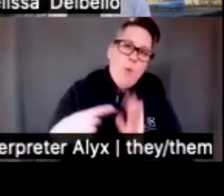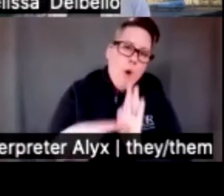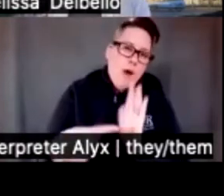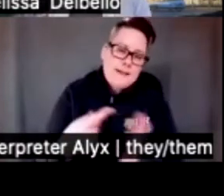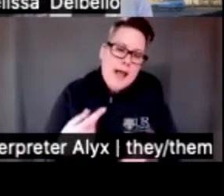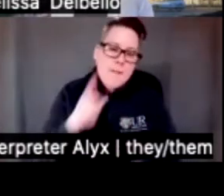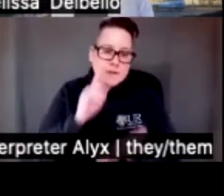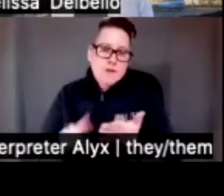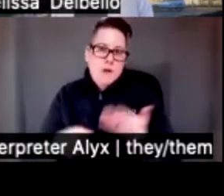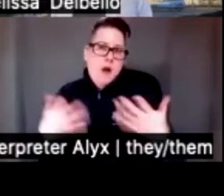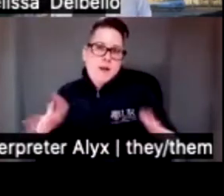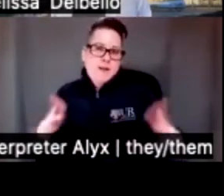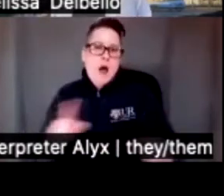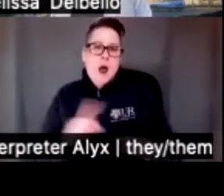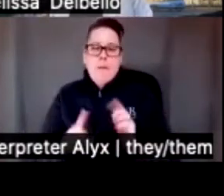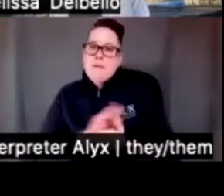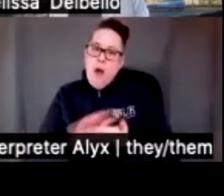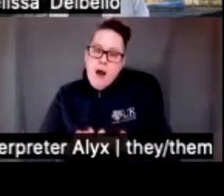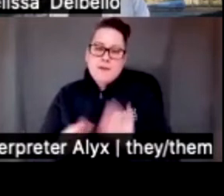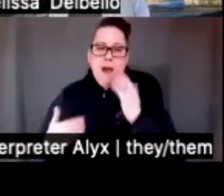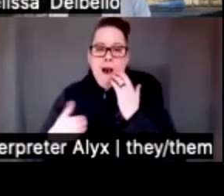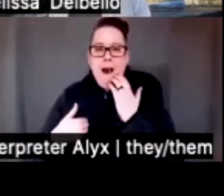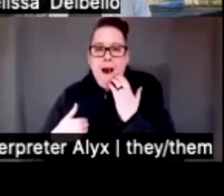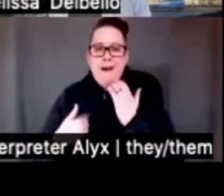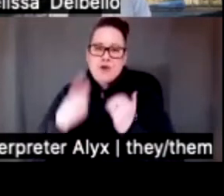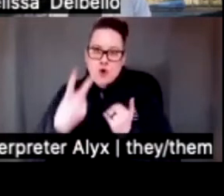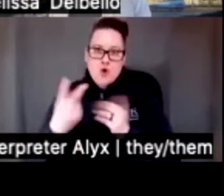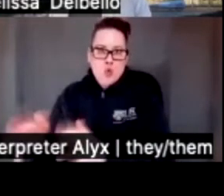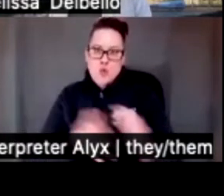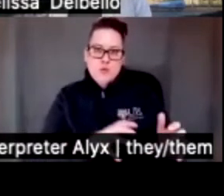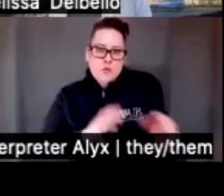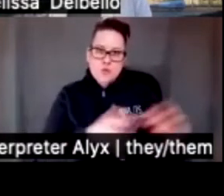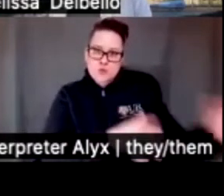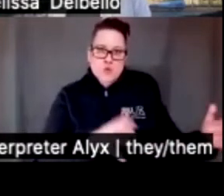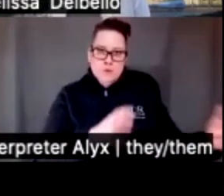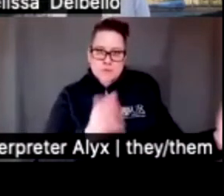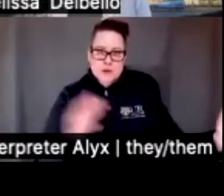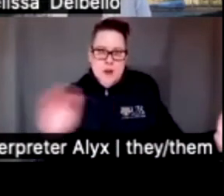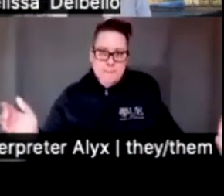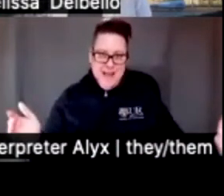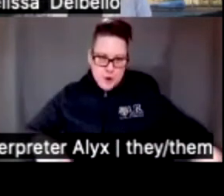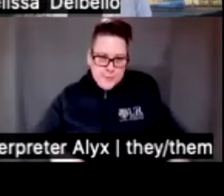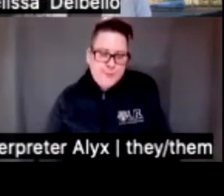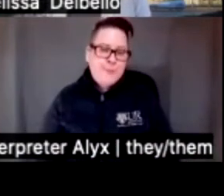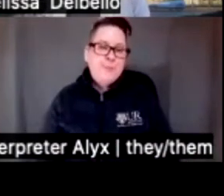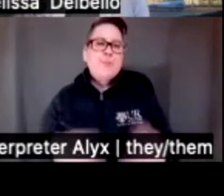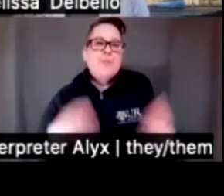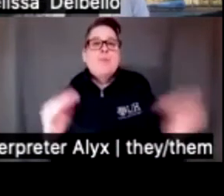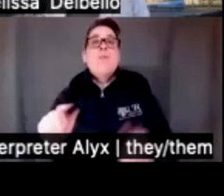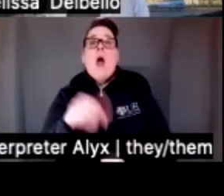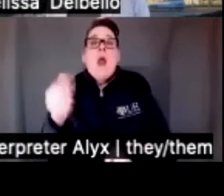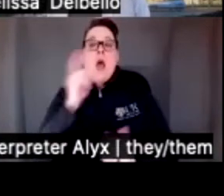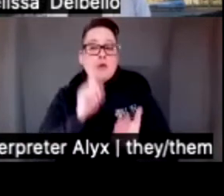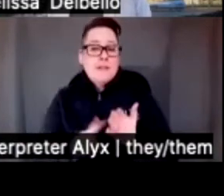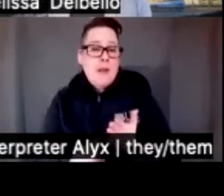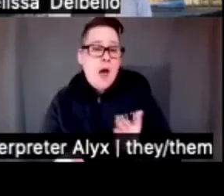study that's been done that nicely has two comparator groups. So another study that has looked